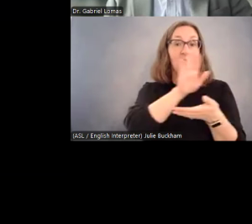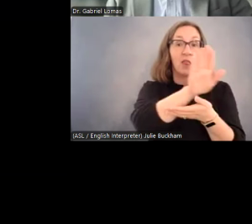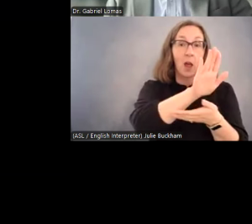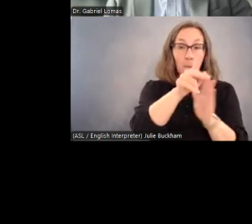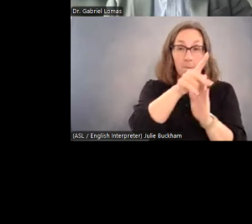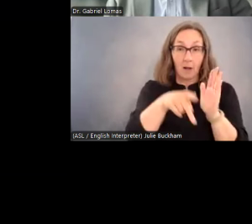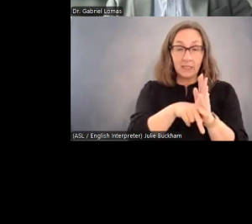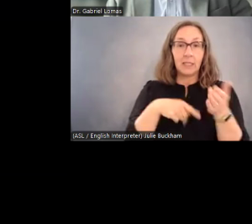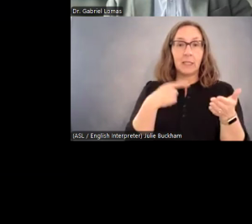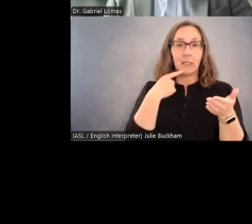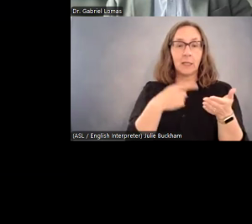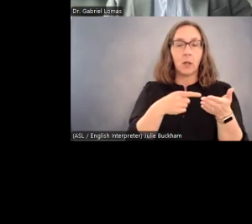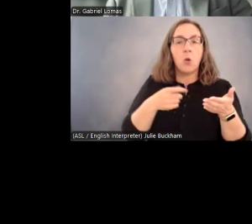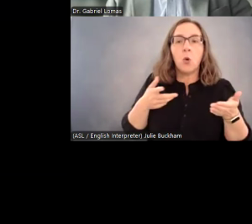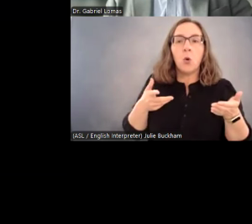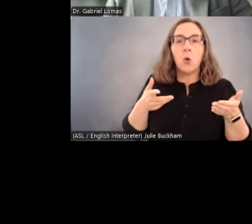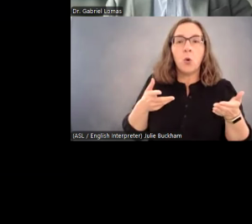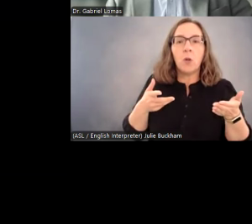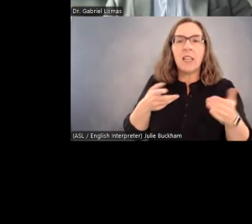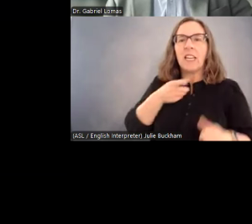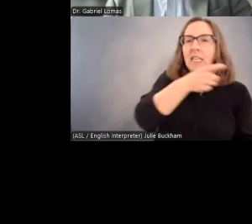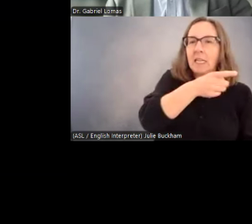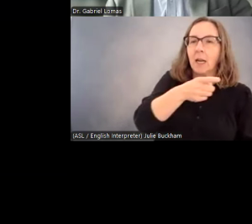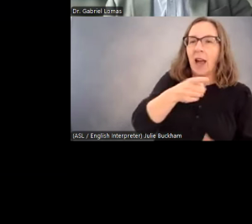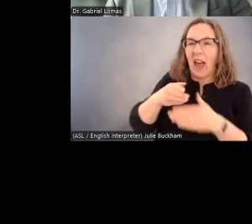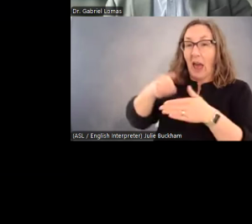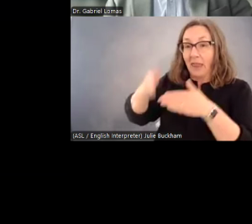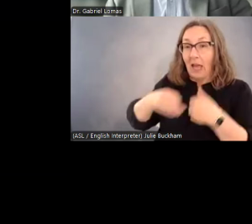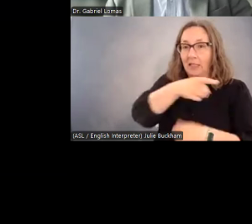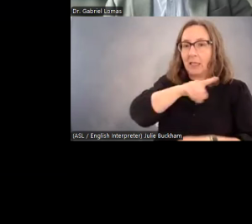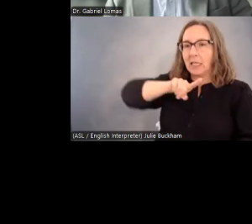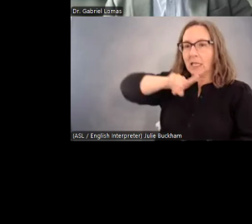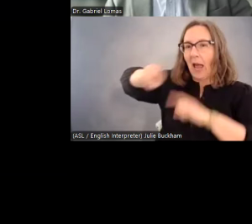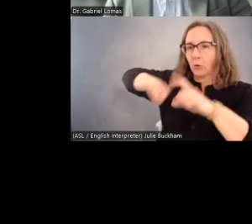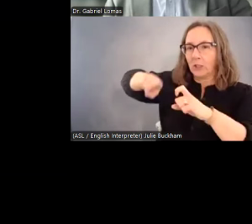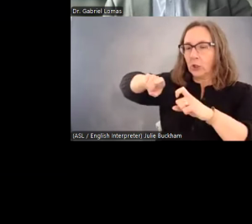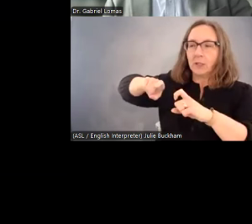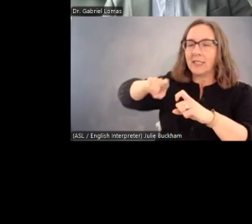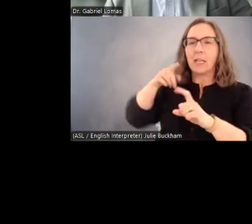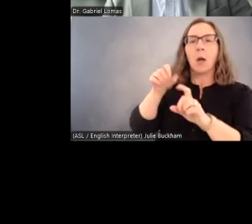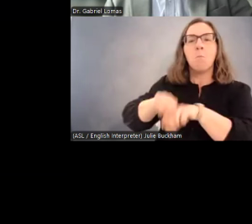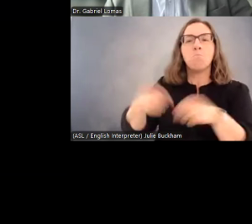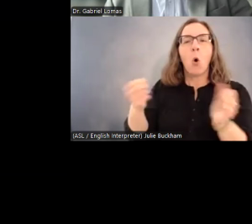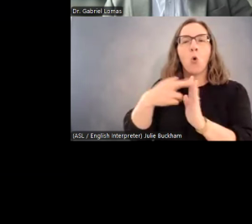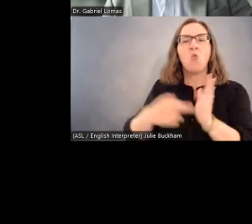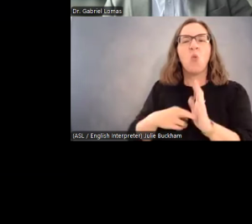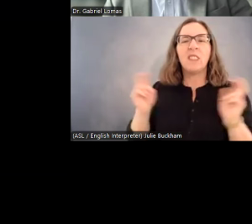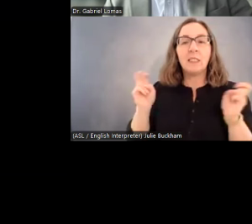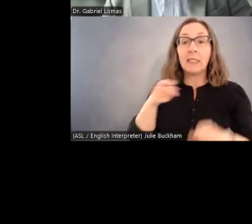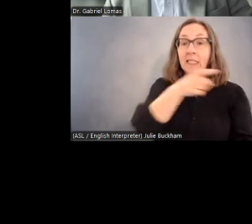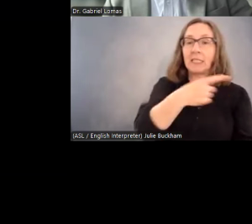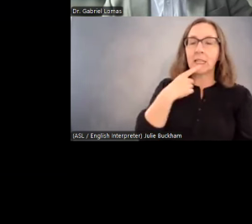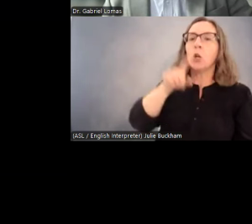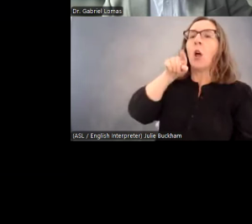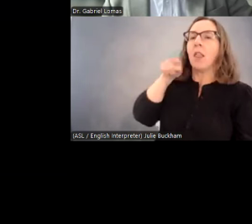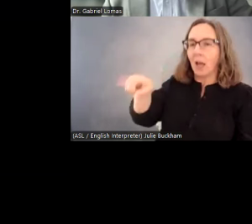don't want you to ask questions in the way he did at the end. The way they advise the police officers is to have the individual repeat back